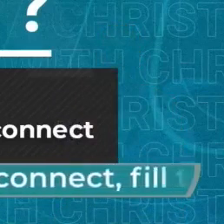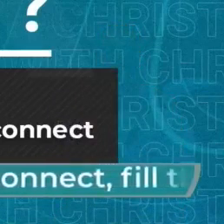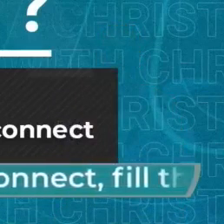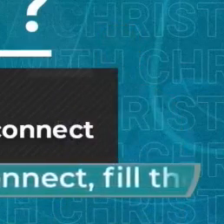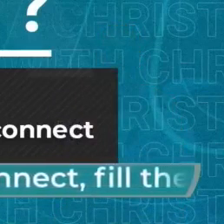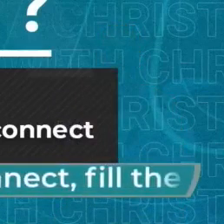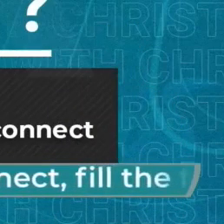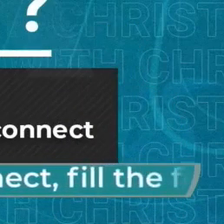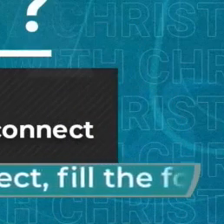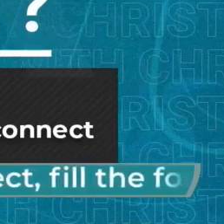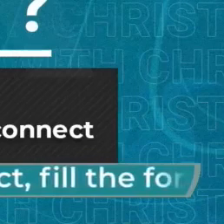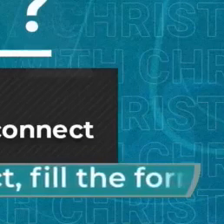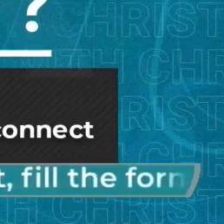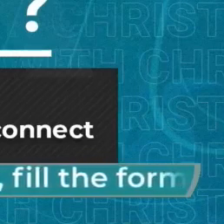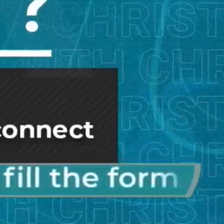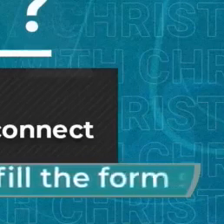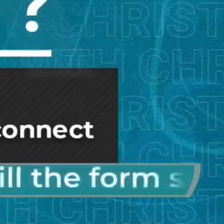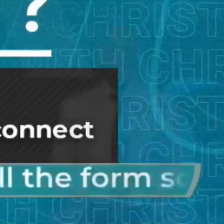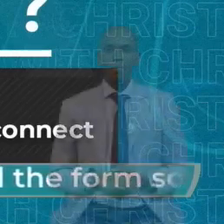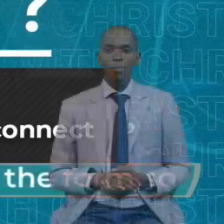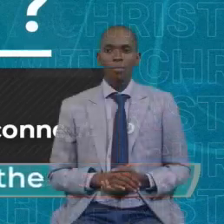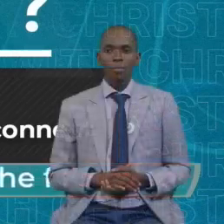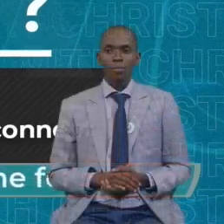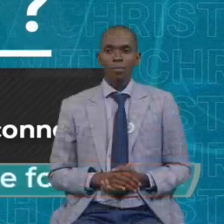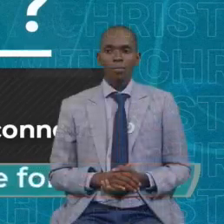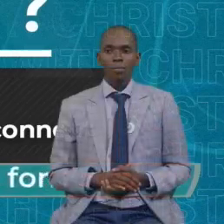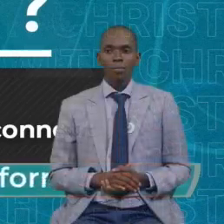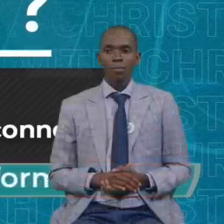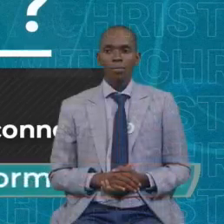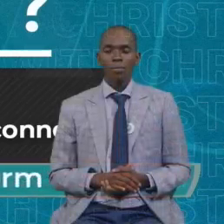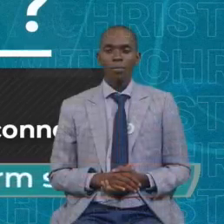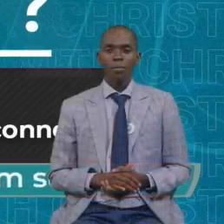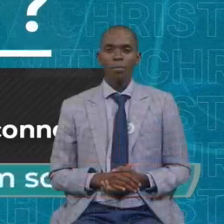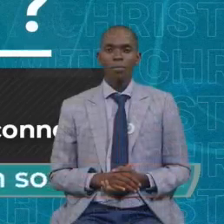details so that we can keep on helping you.